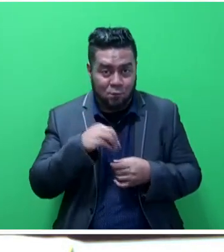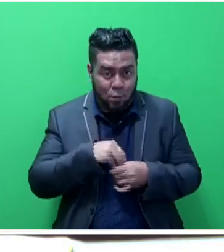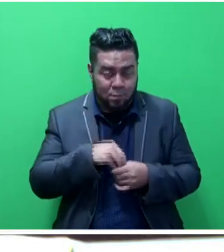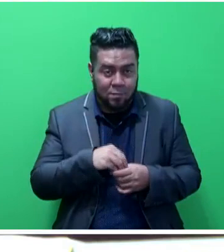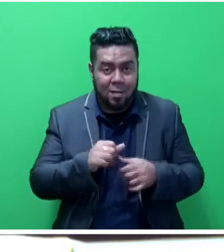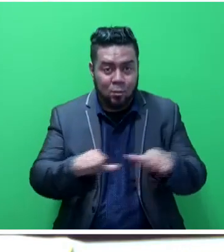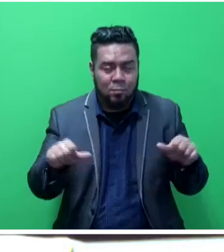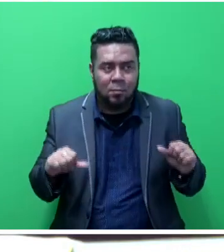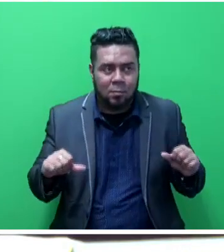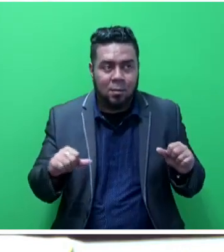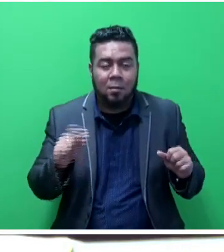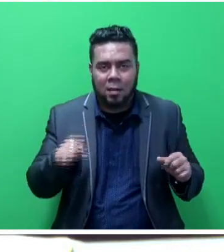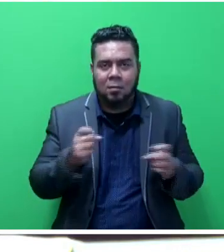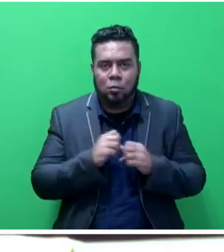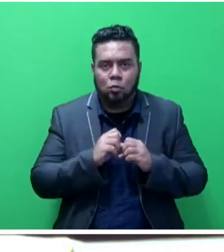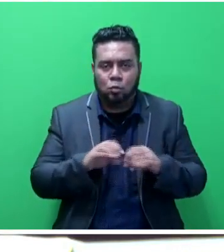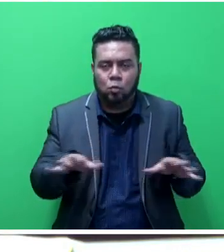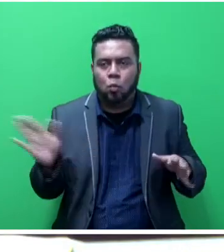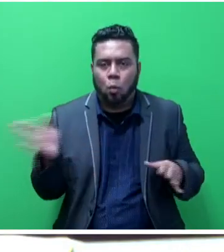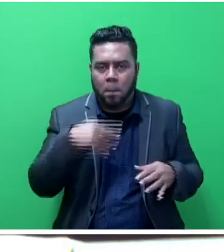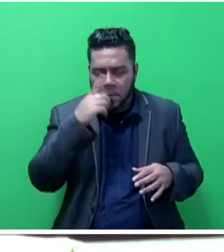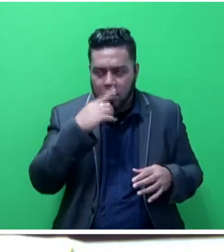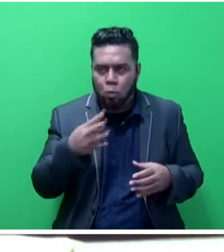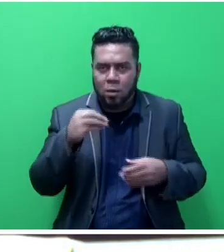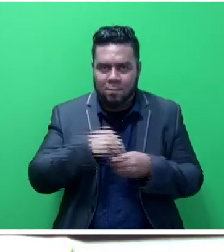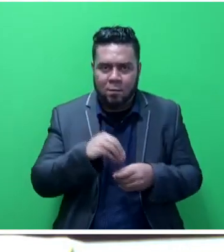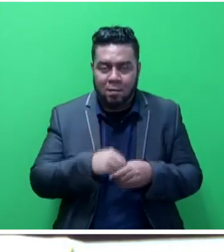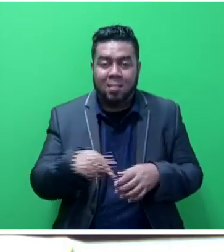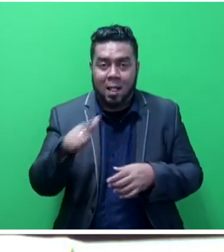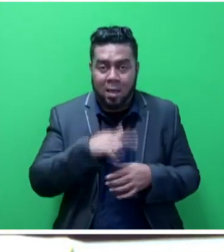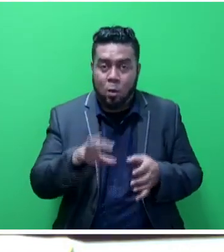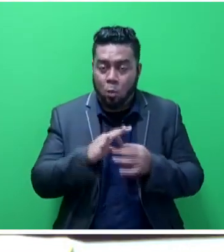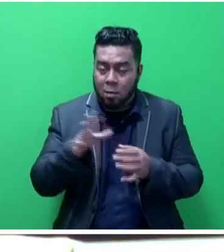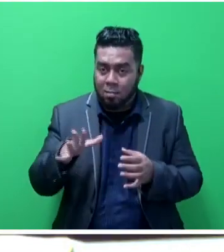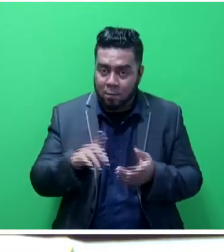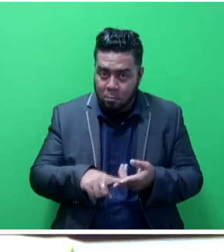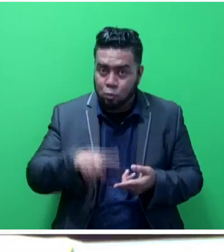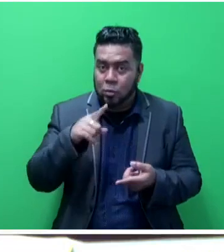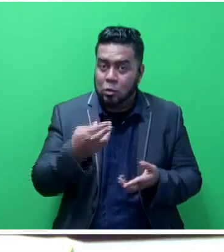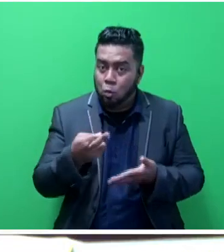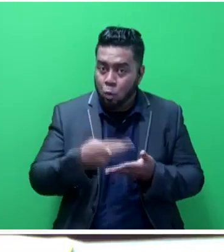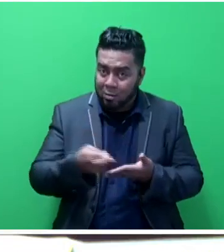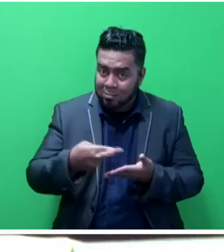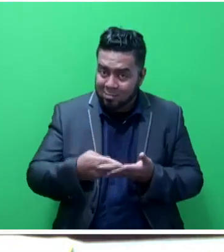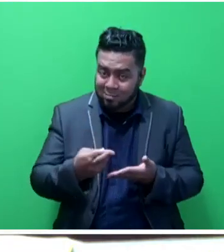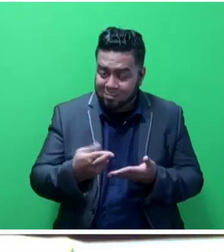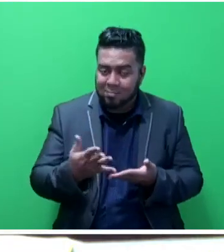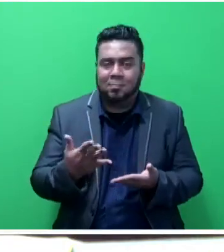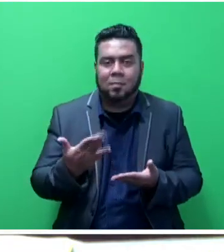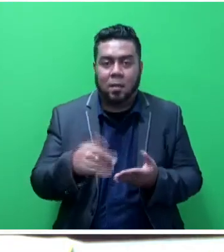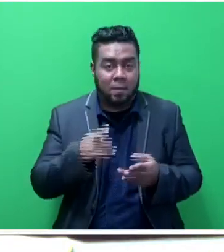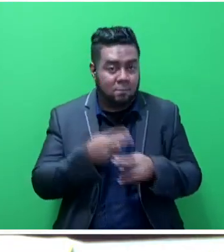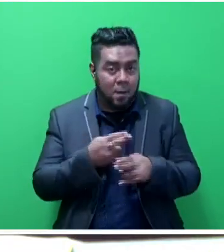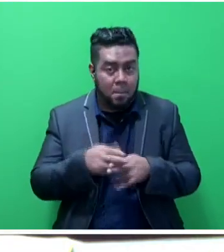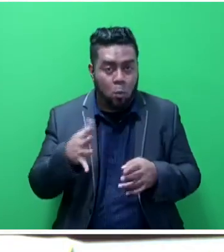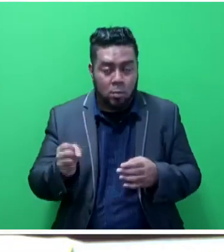is created, it is then distributed to all these people who are involved. The landowners will get increased rent. The farmers will get, or